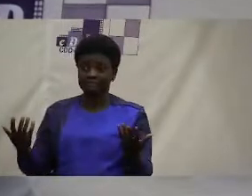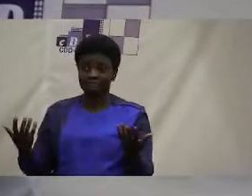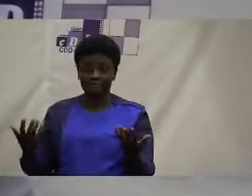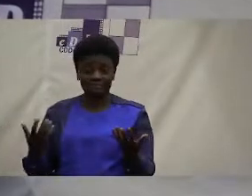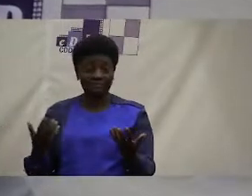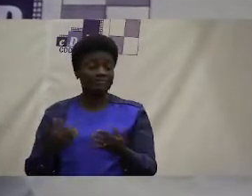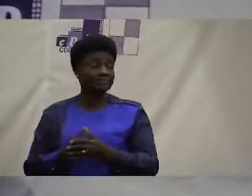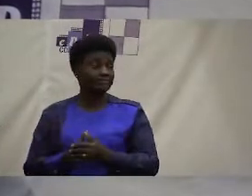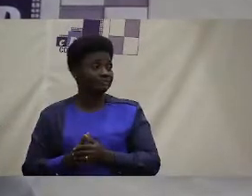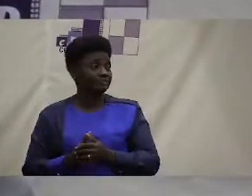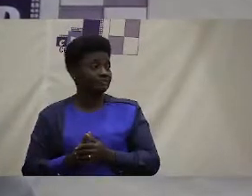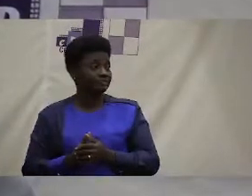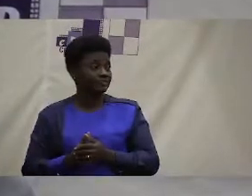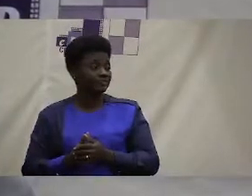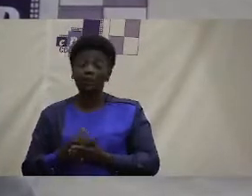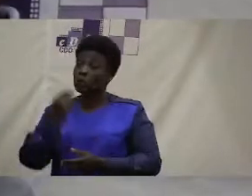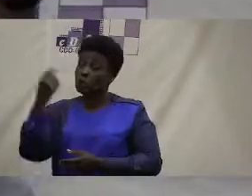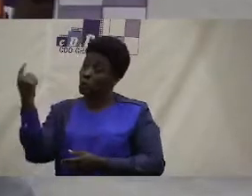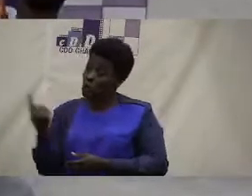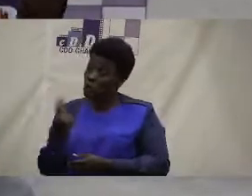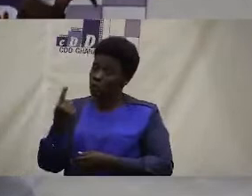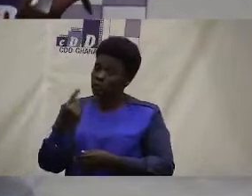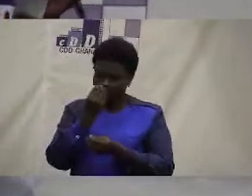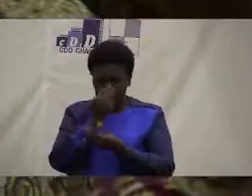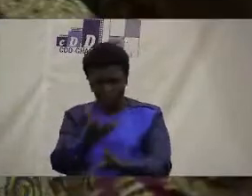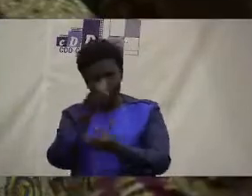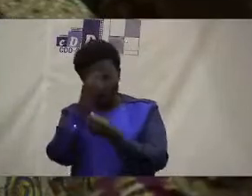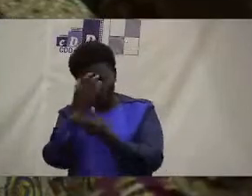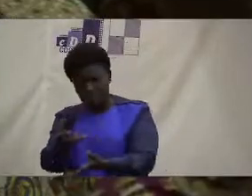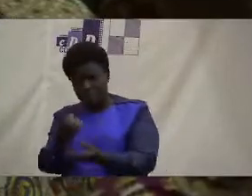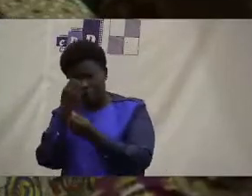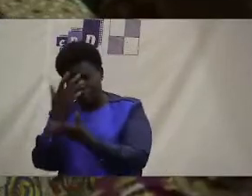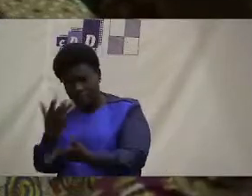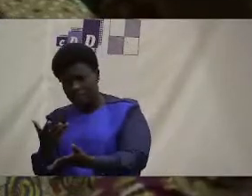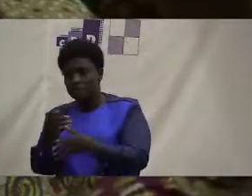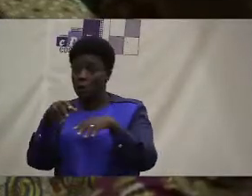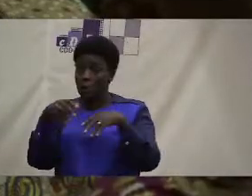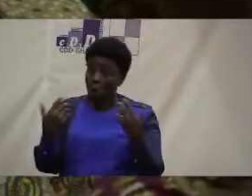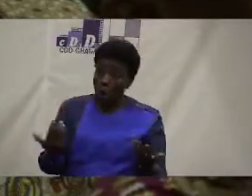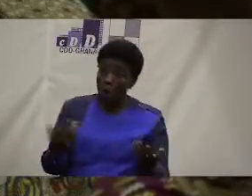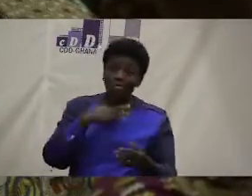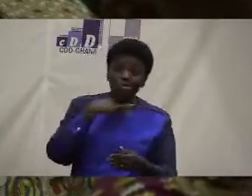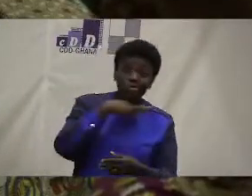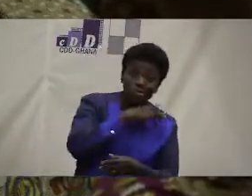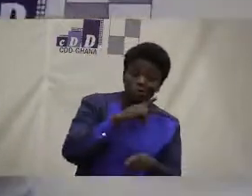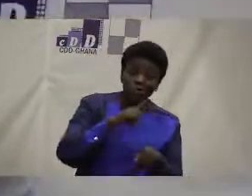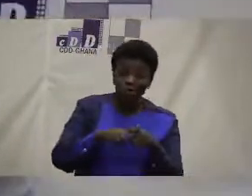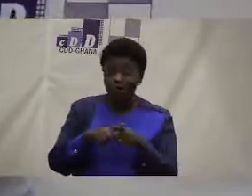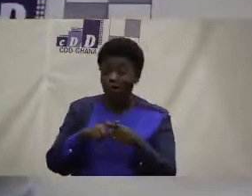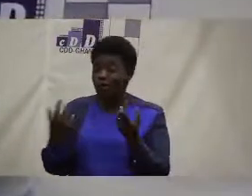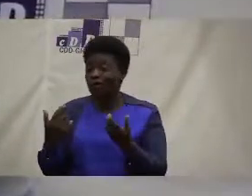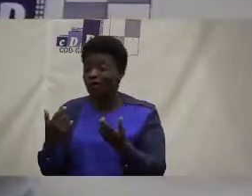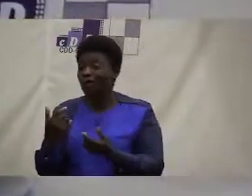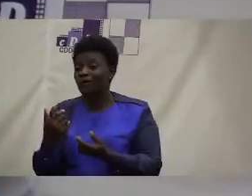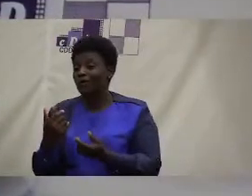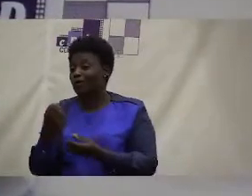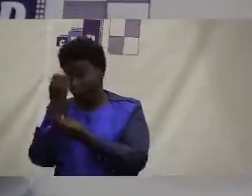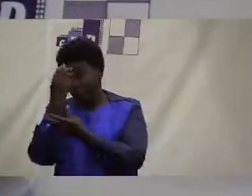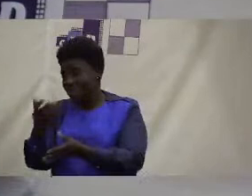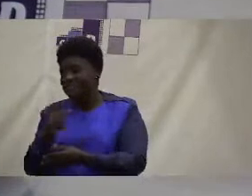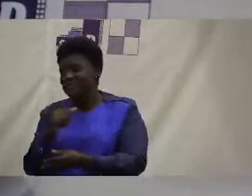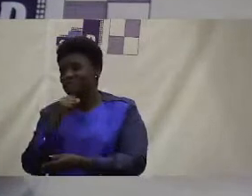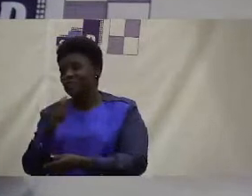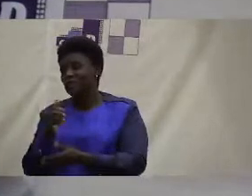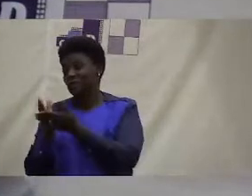good. Again, it's always more about the information pollution or the information disorder that has become increasingly